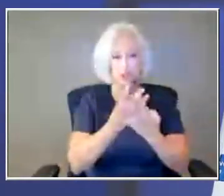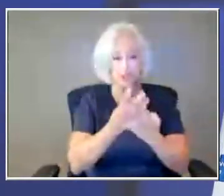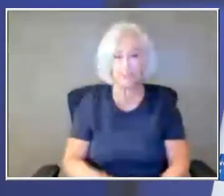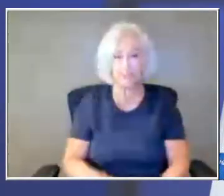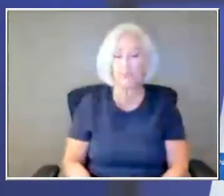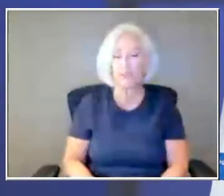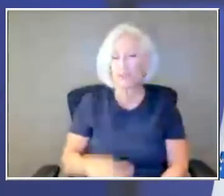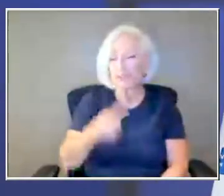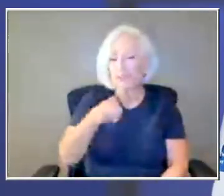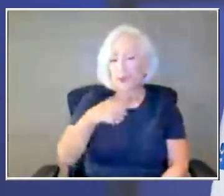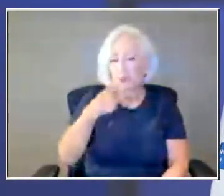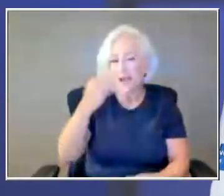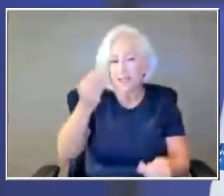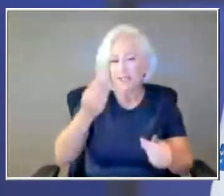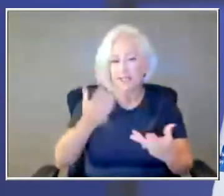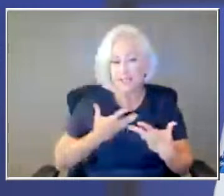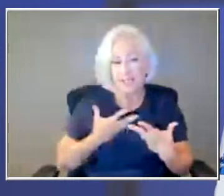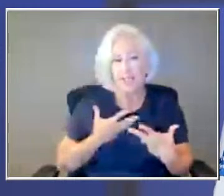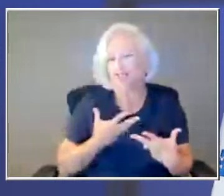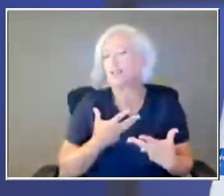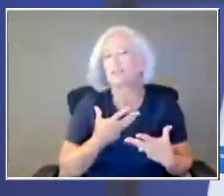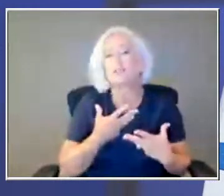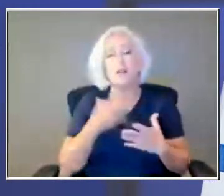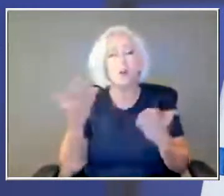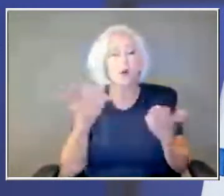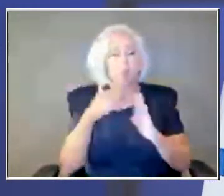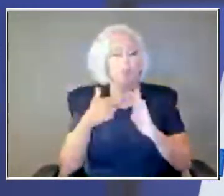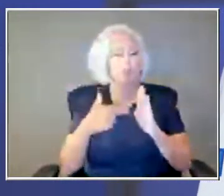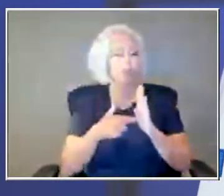of controversy, and I do think that